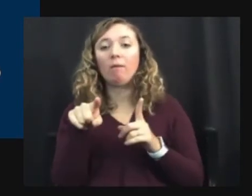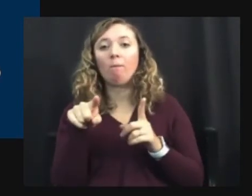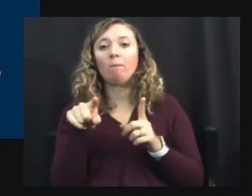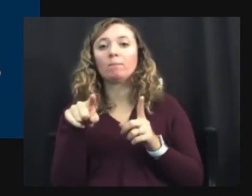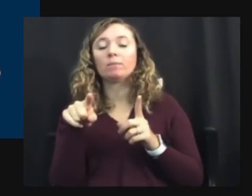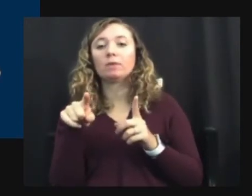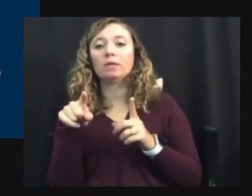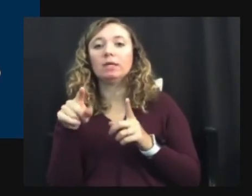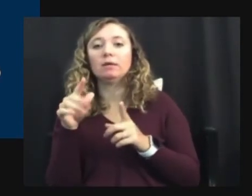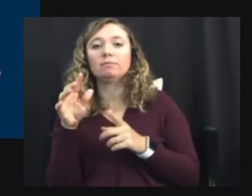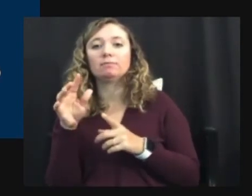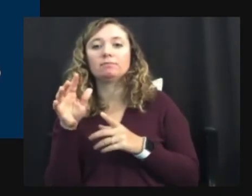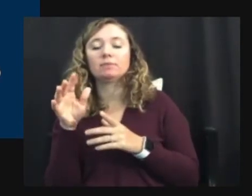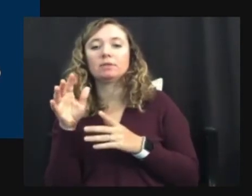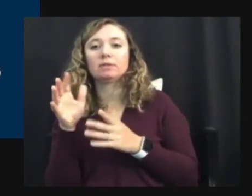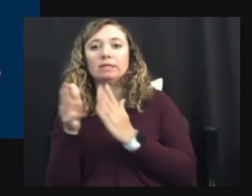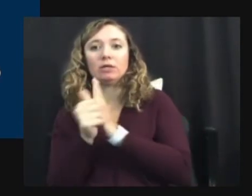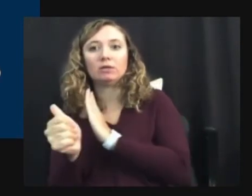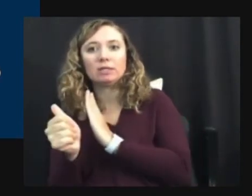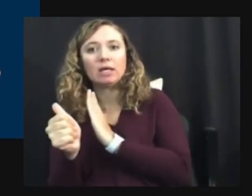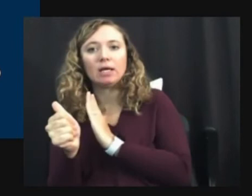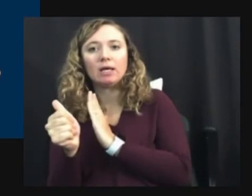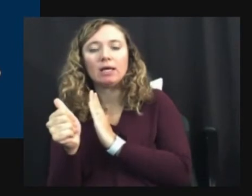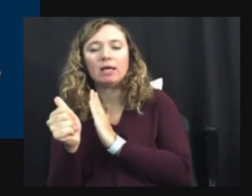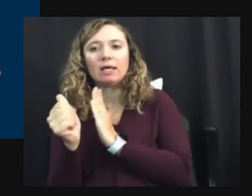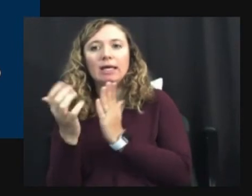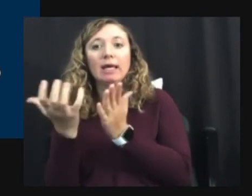leaps were different.